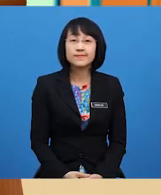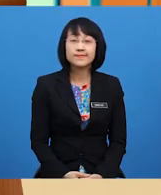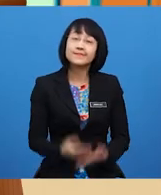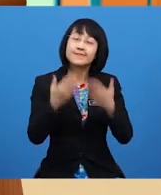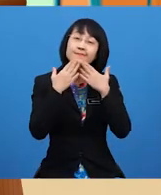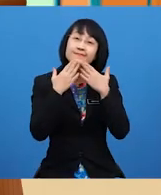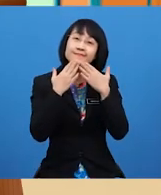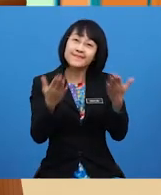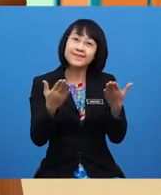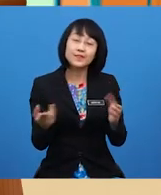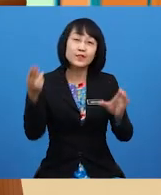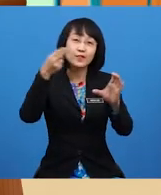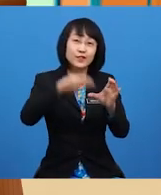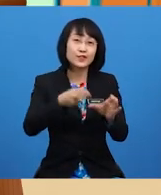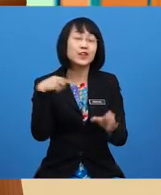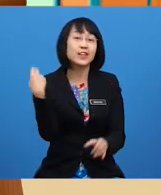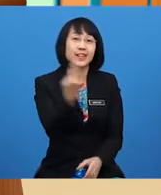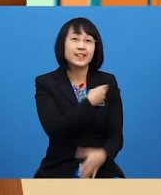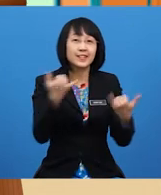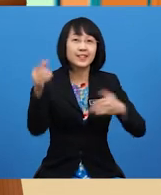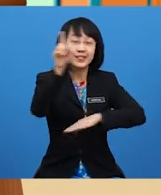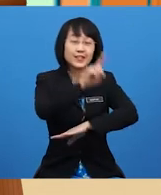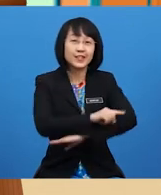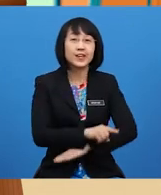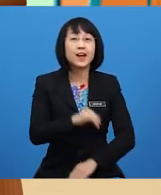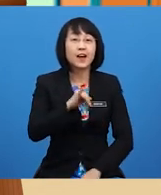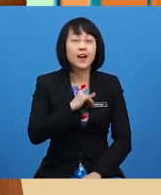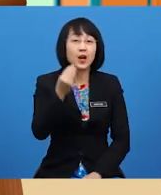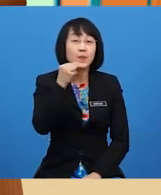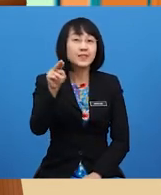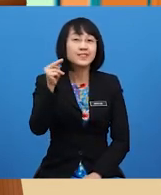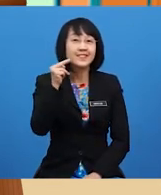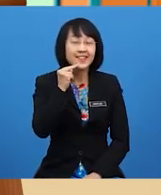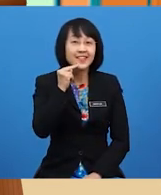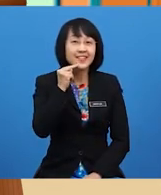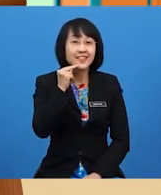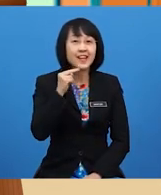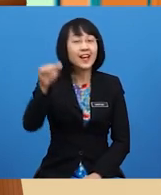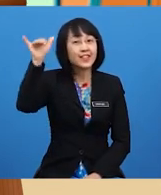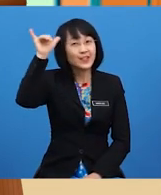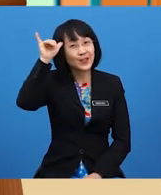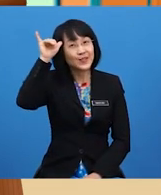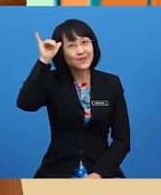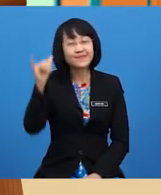Thank you for joining us today. This is Miss Nazira and Yolo signing